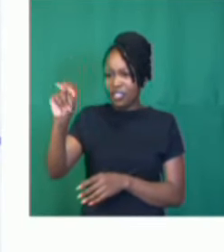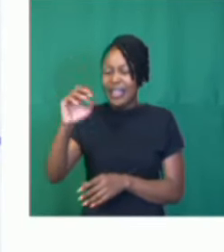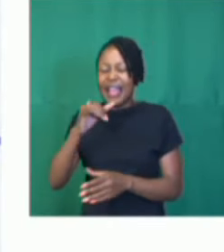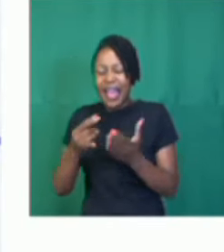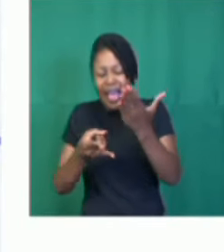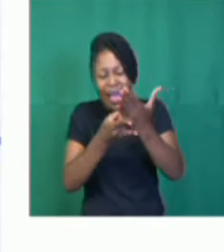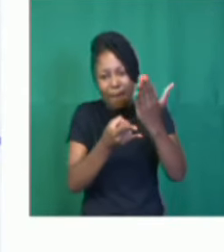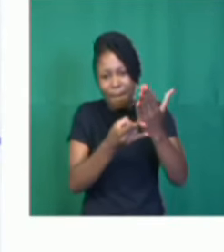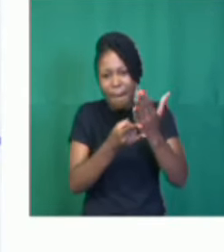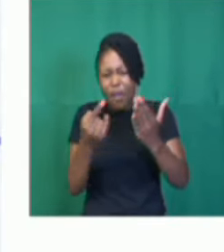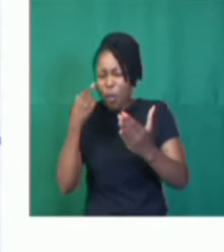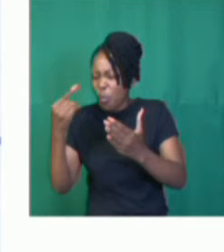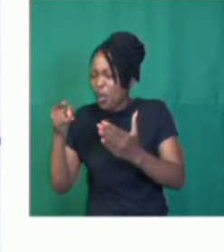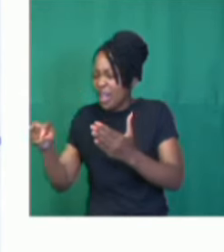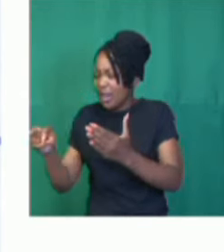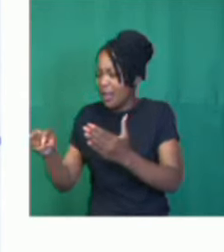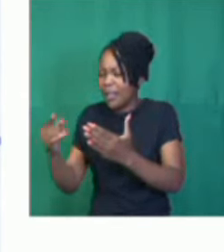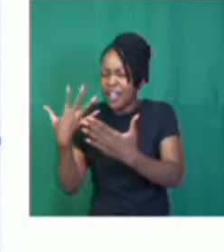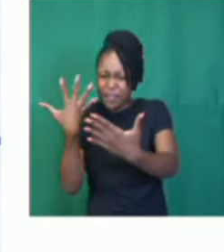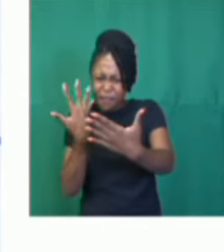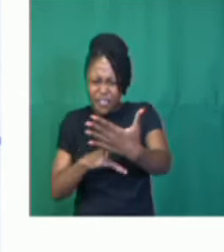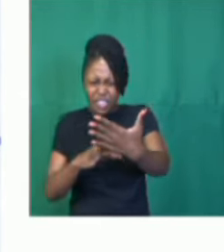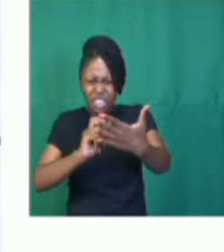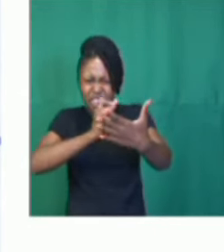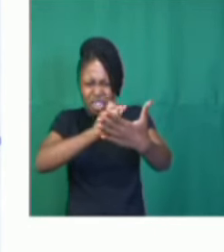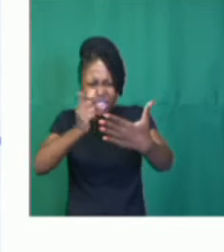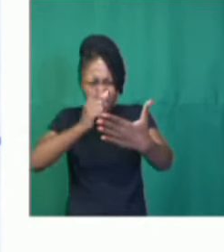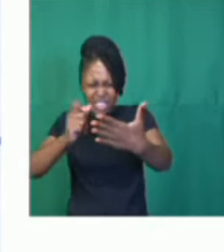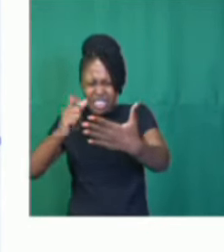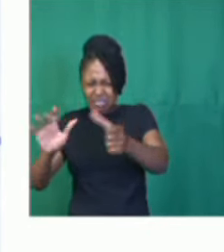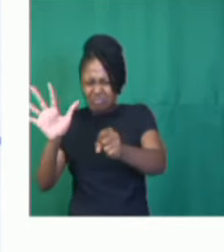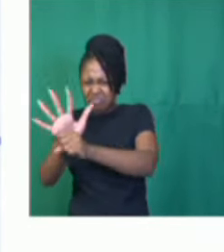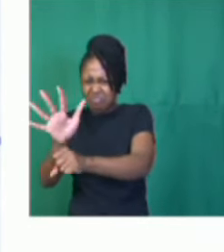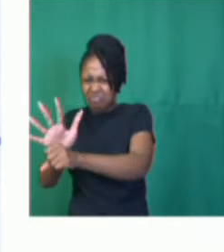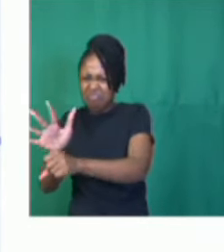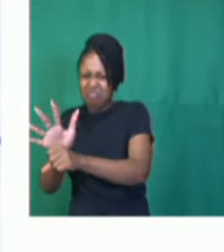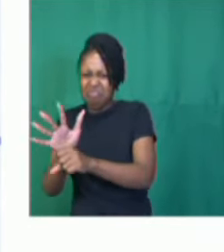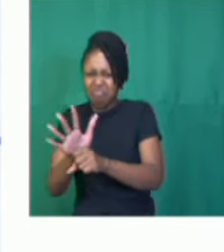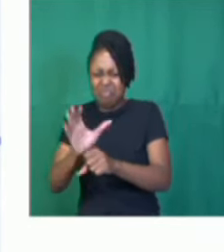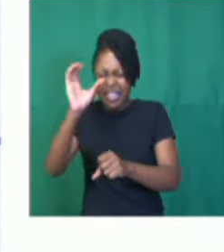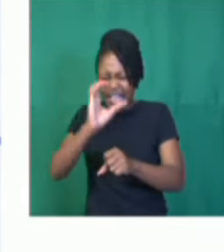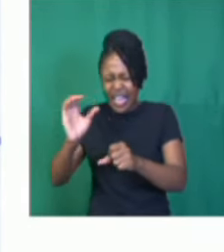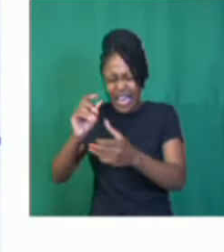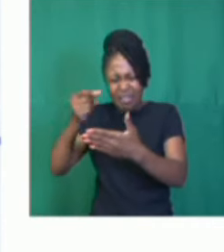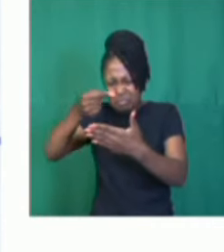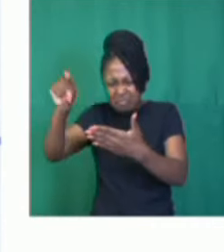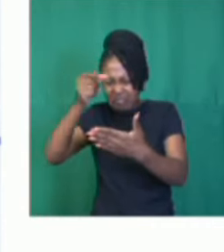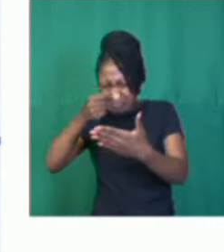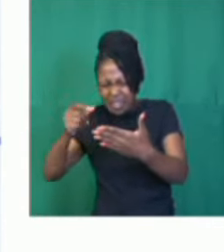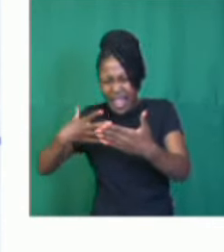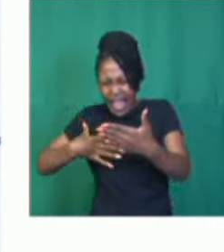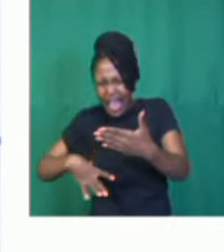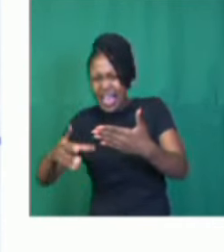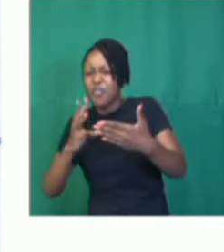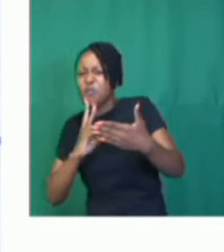which means that do not mind if your text has been written all over or has been analyzed all over. This